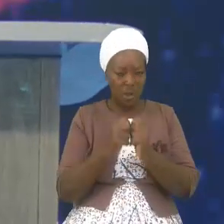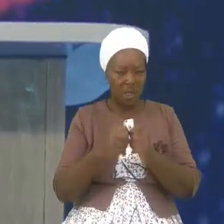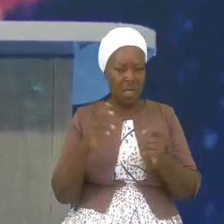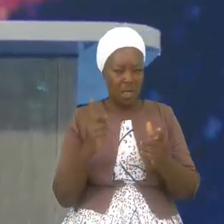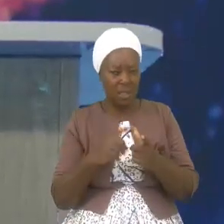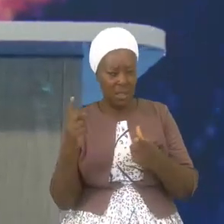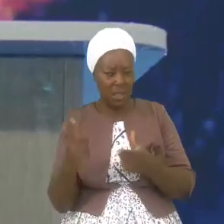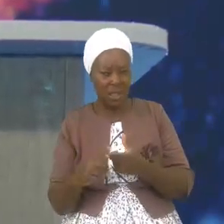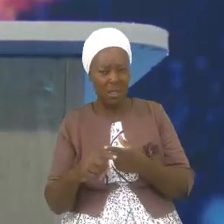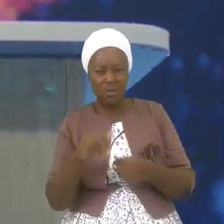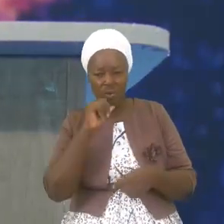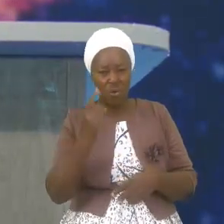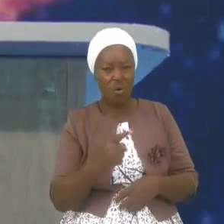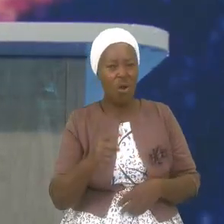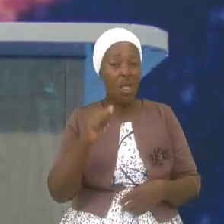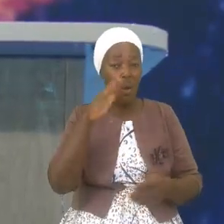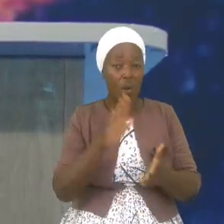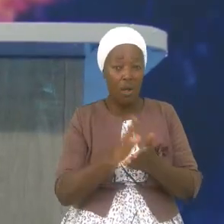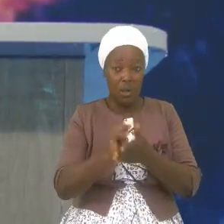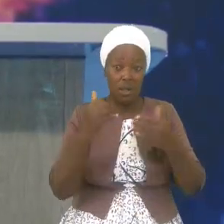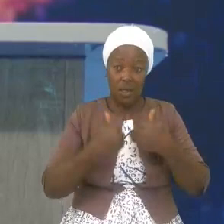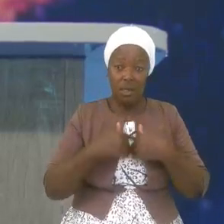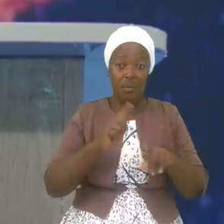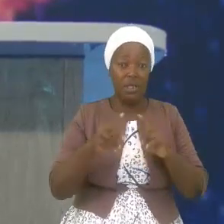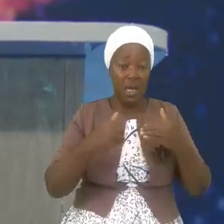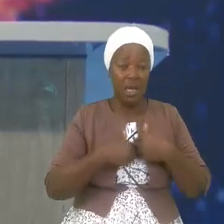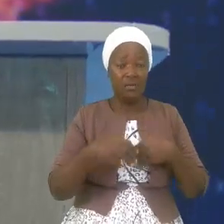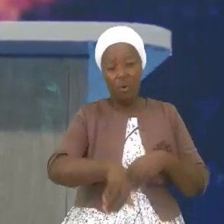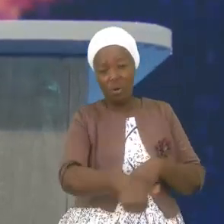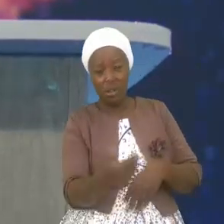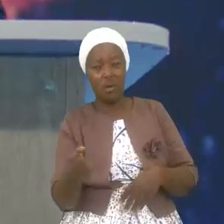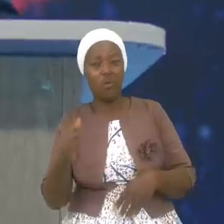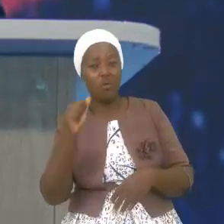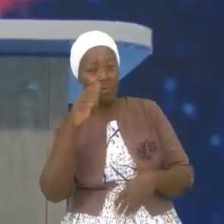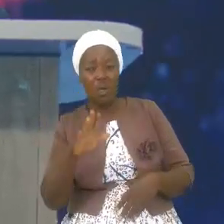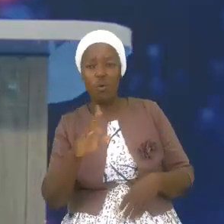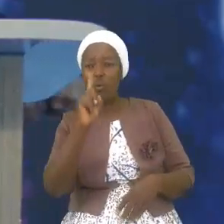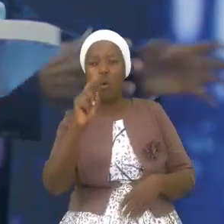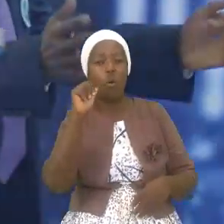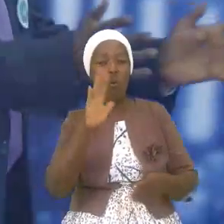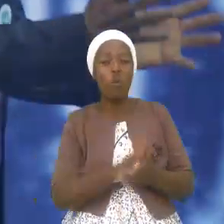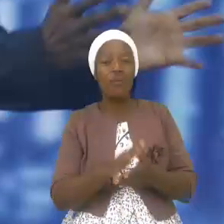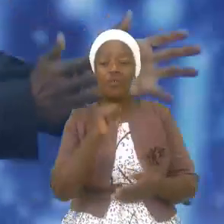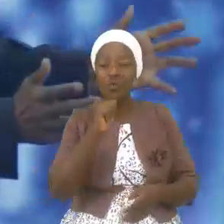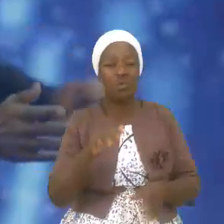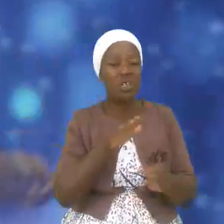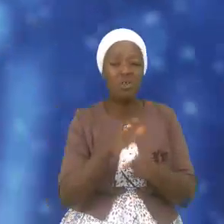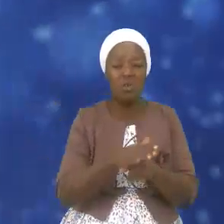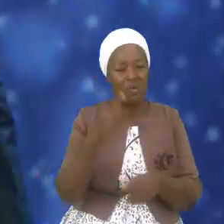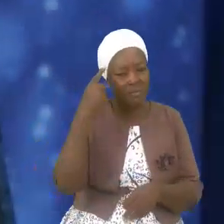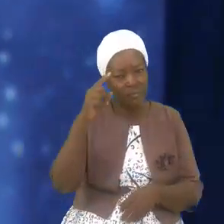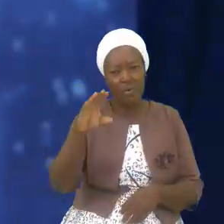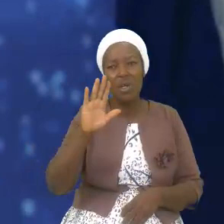One wife was not enough for him. Two, three were not enough for him. And all the wives,